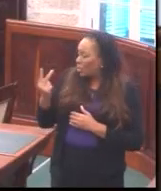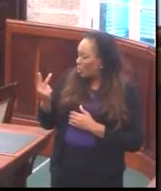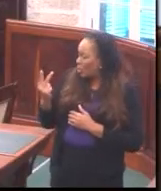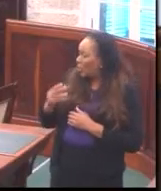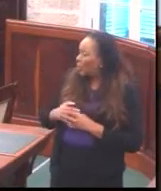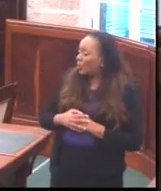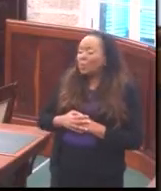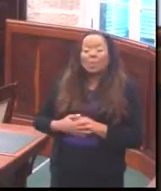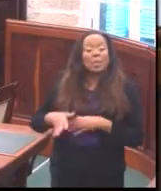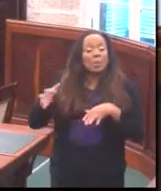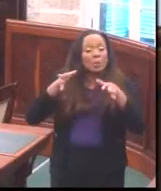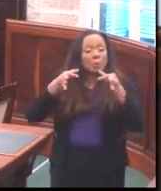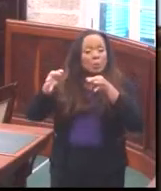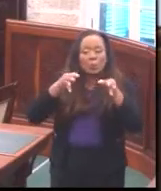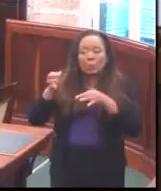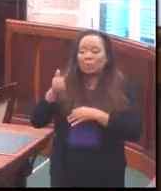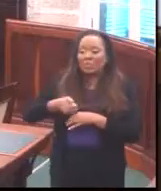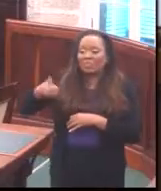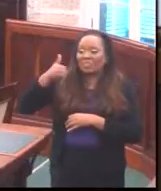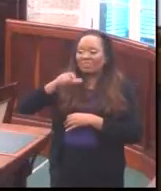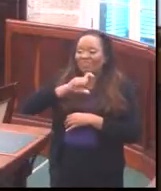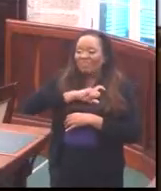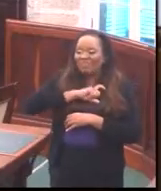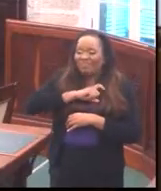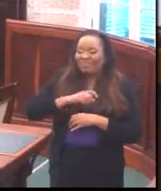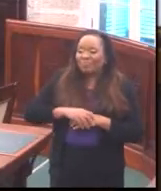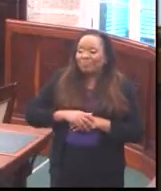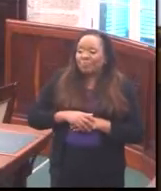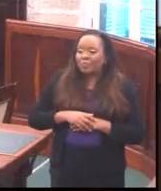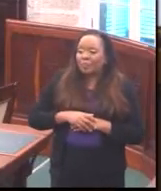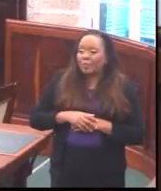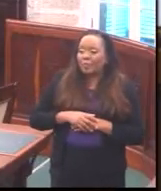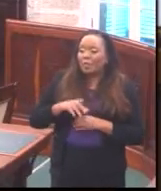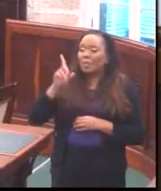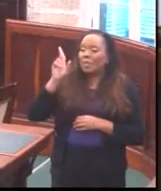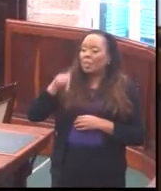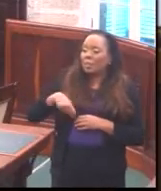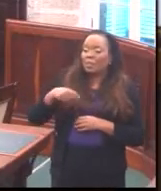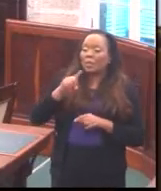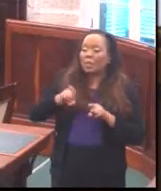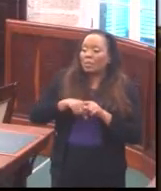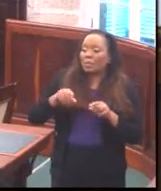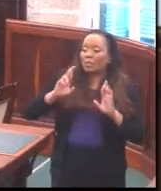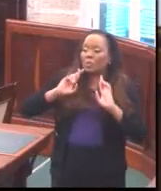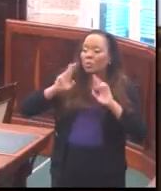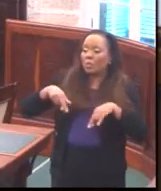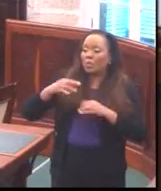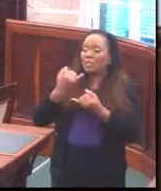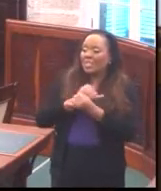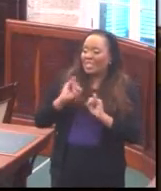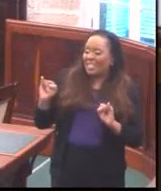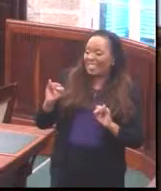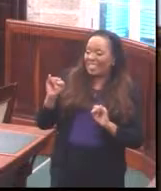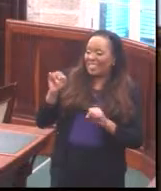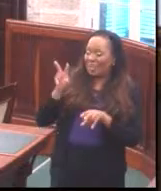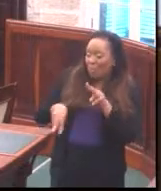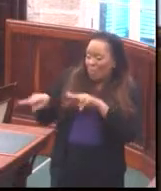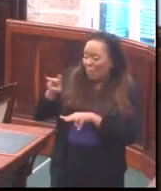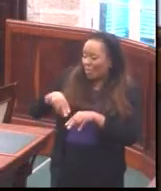telling the Commissioner of Police that apart from reporting to the court, he must also report to the Independent Monitoring Commission.